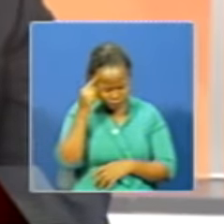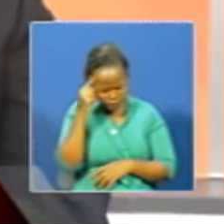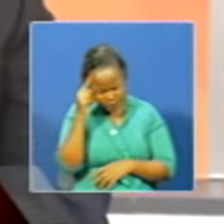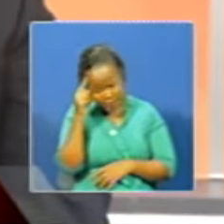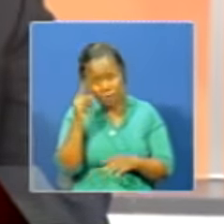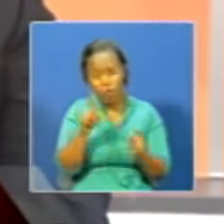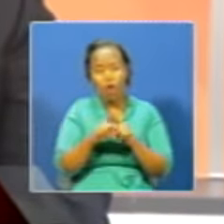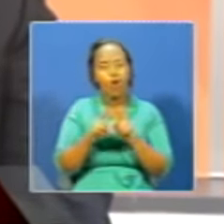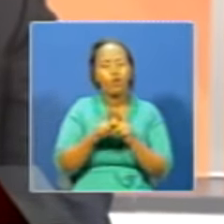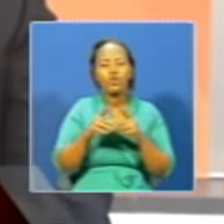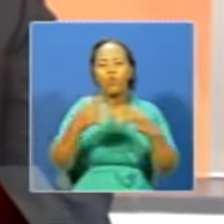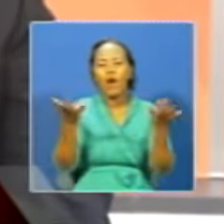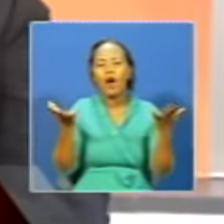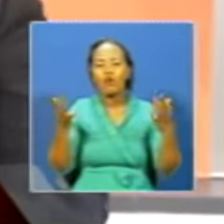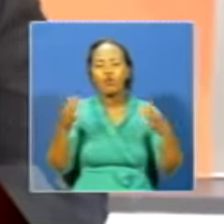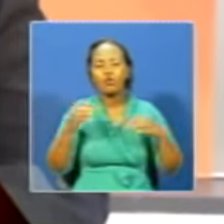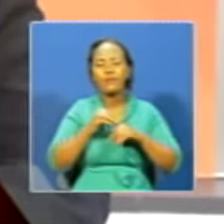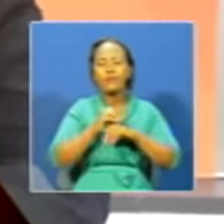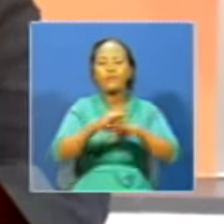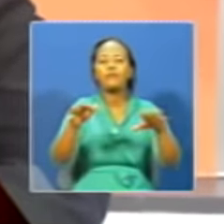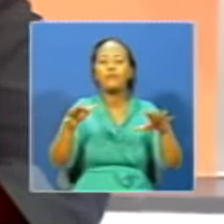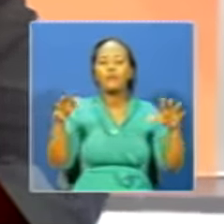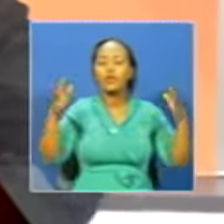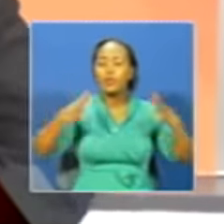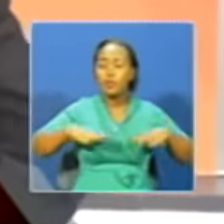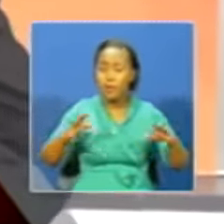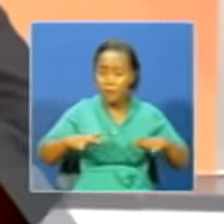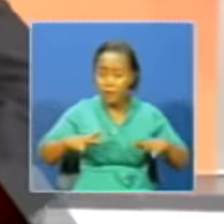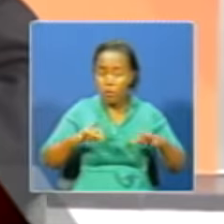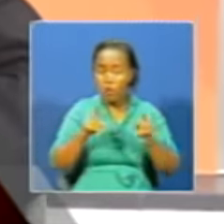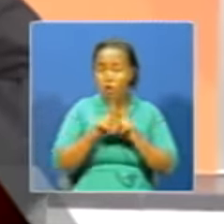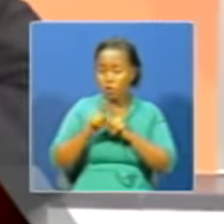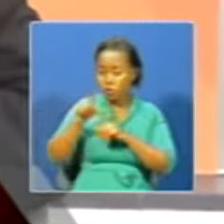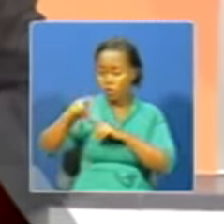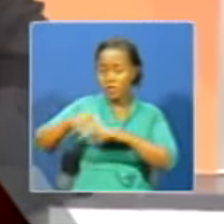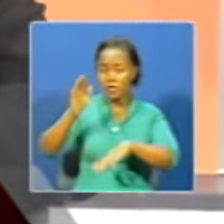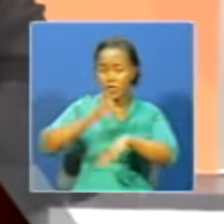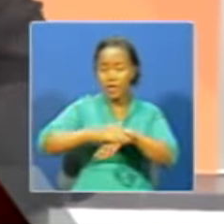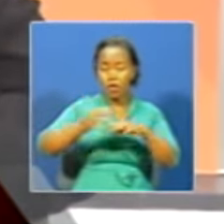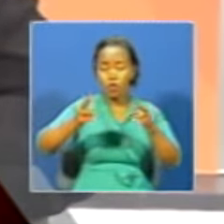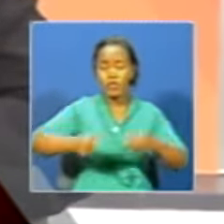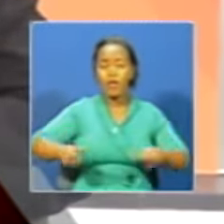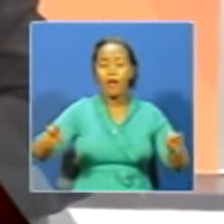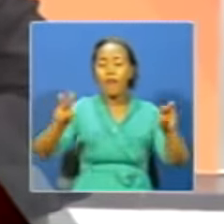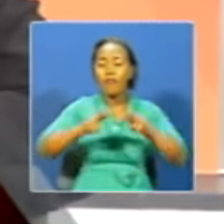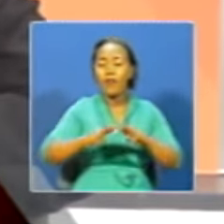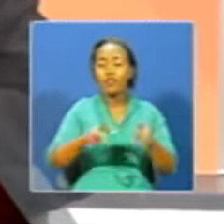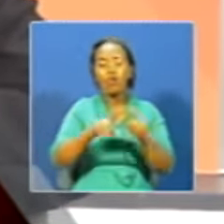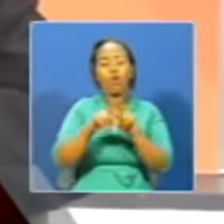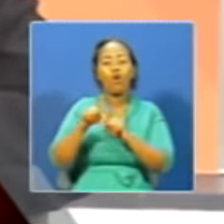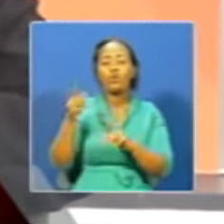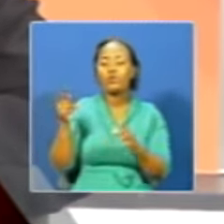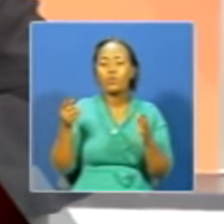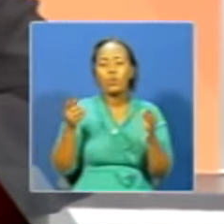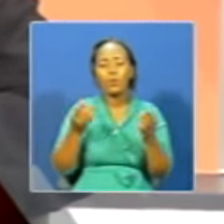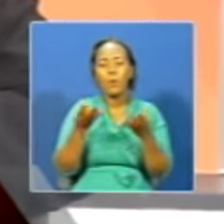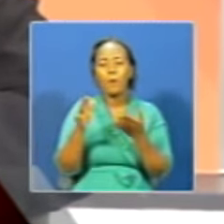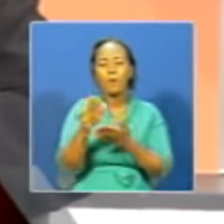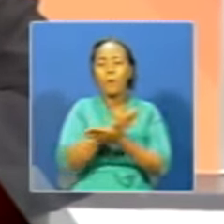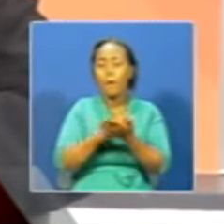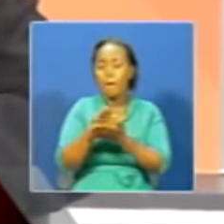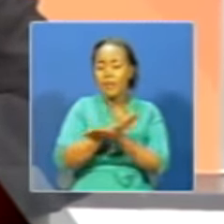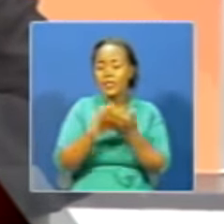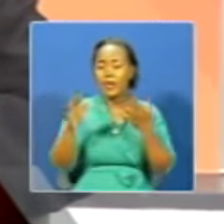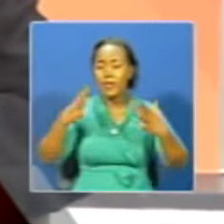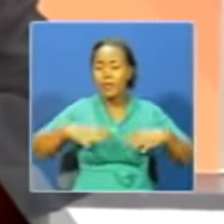reach to the people. And by the way, this is also the Quaker value. Mm-hmm. I'm a Quaker. You're a Quaker. And Quakers basically believe